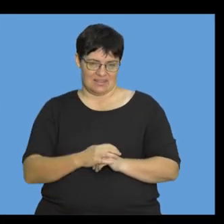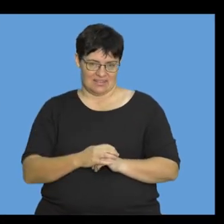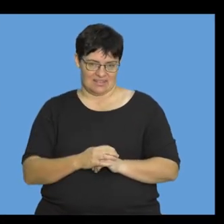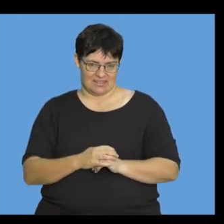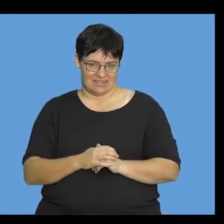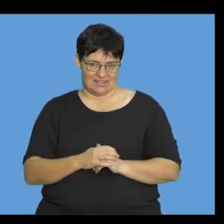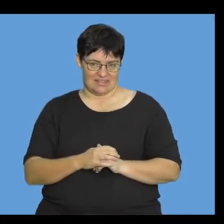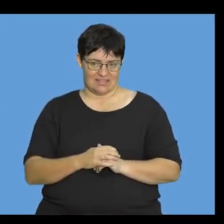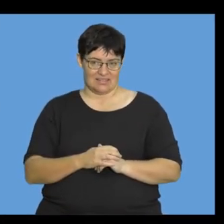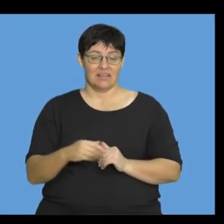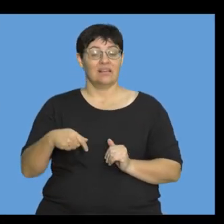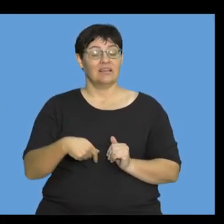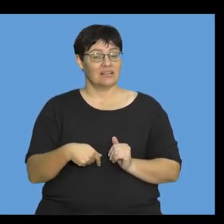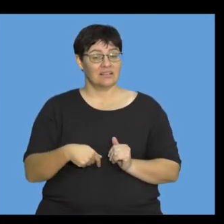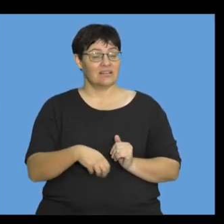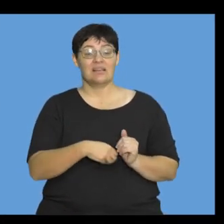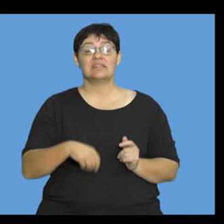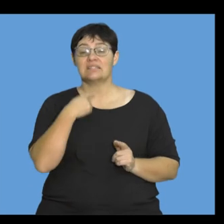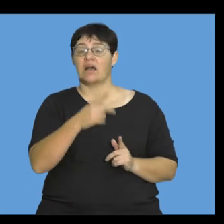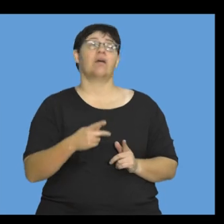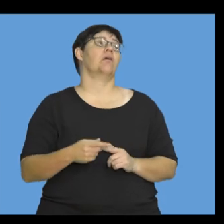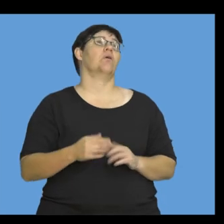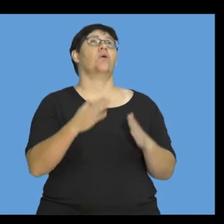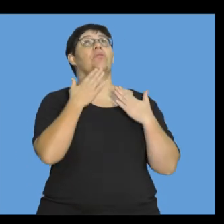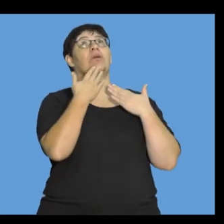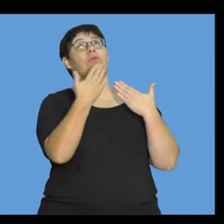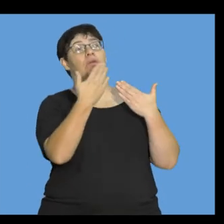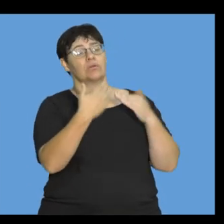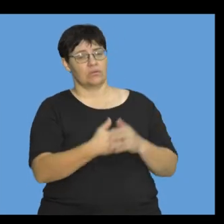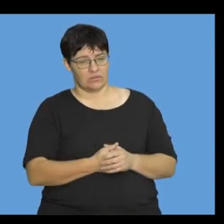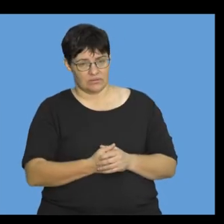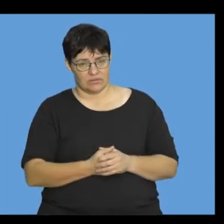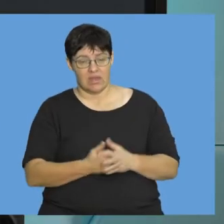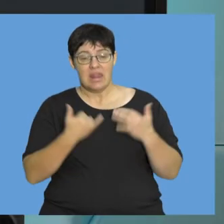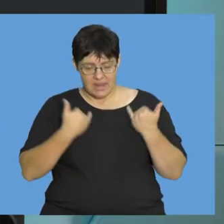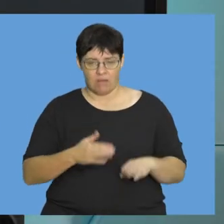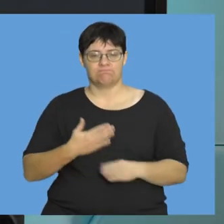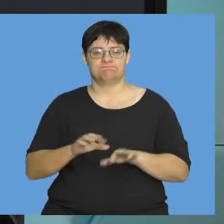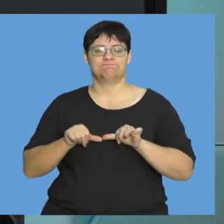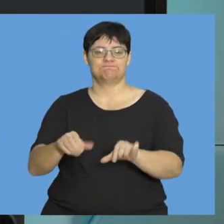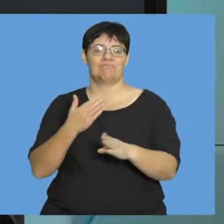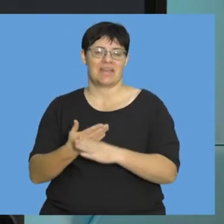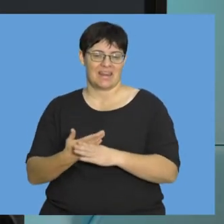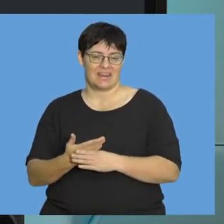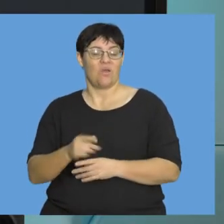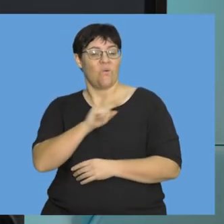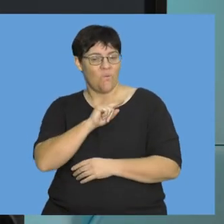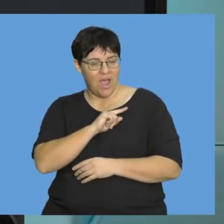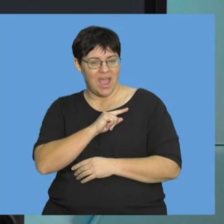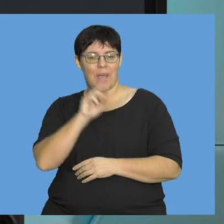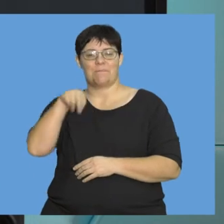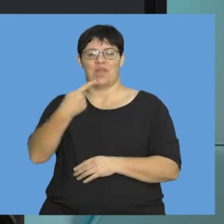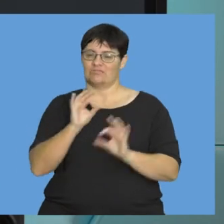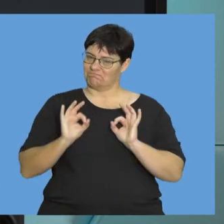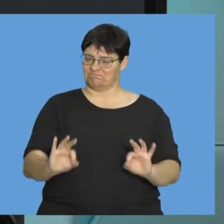more alkaline. And what does the enzyme in the stomach say, in this intestine say? Thank you. Now I can